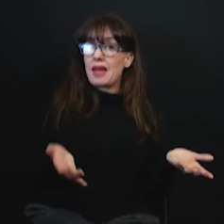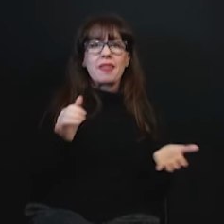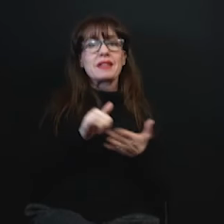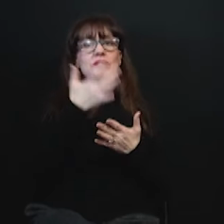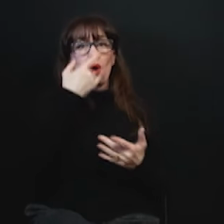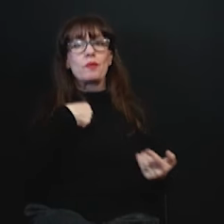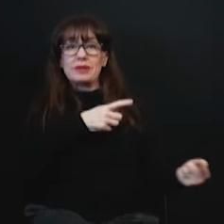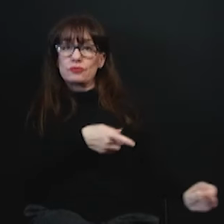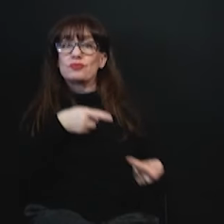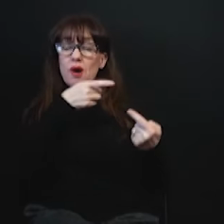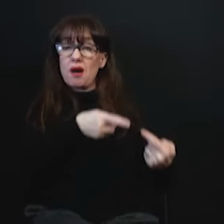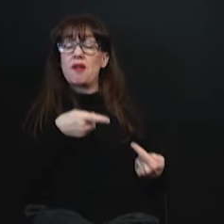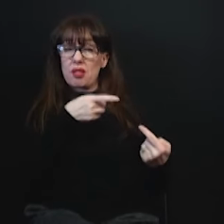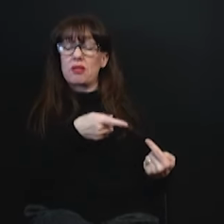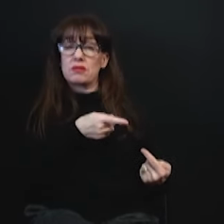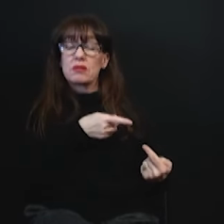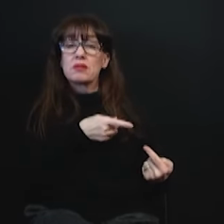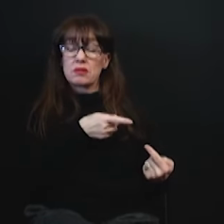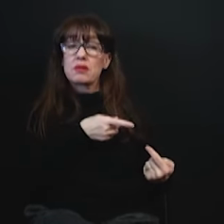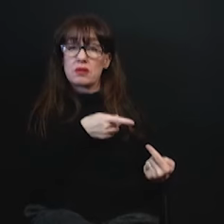struggle.